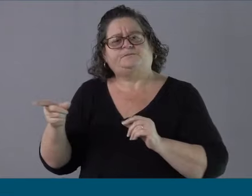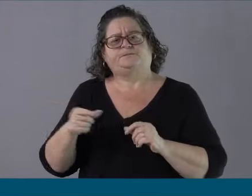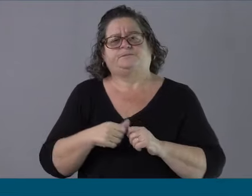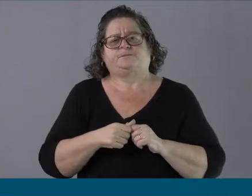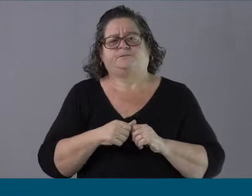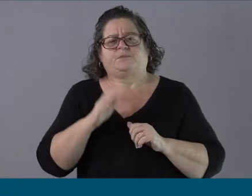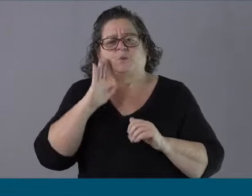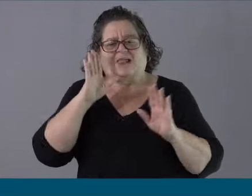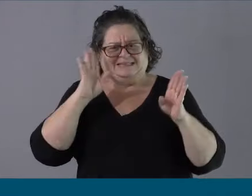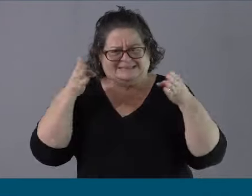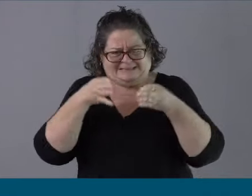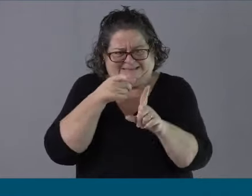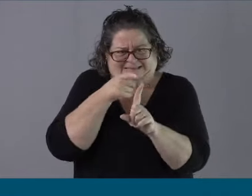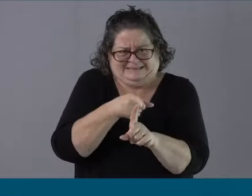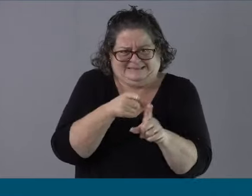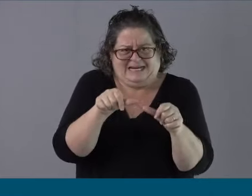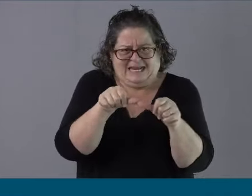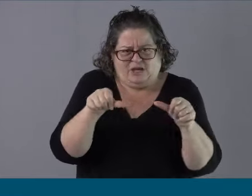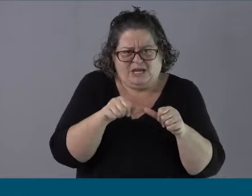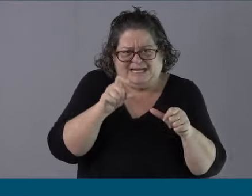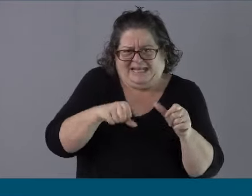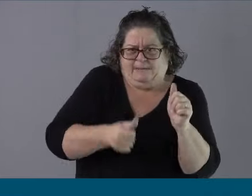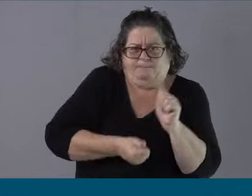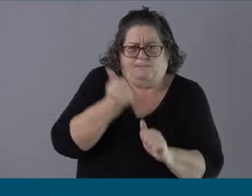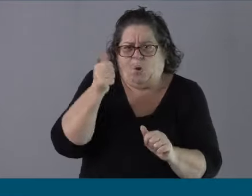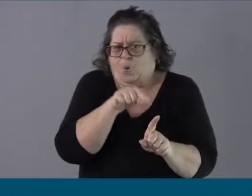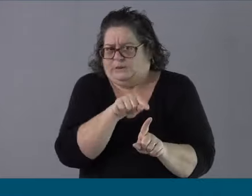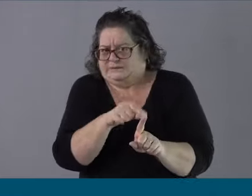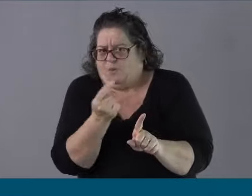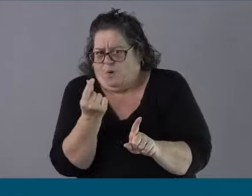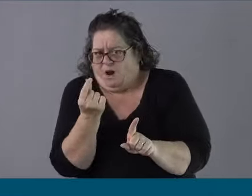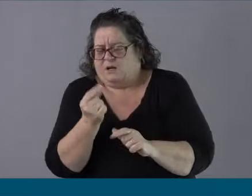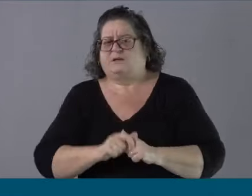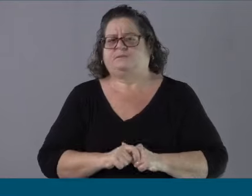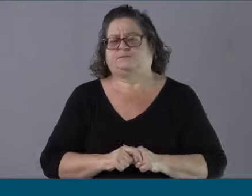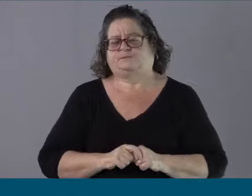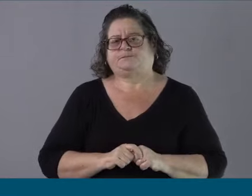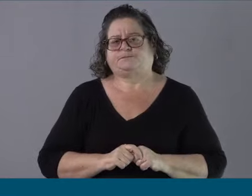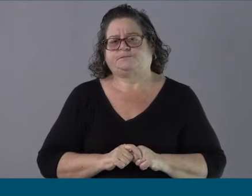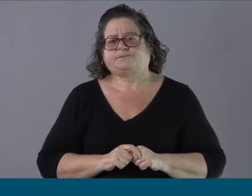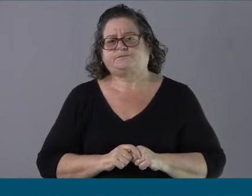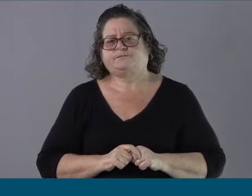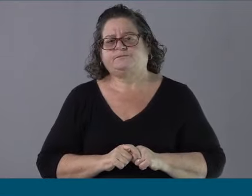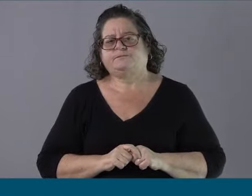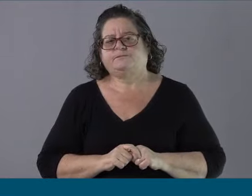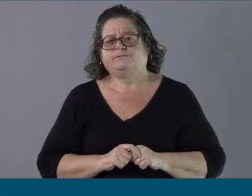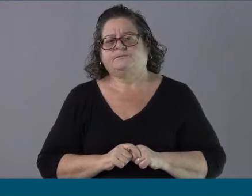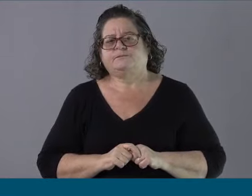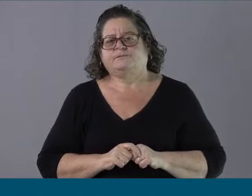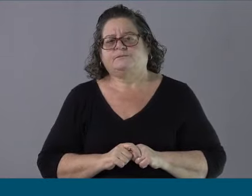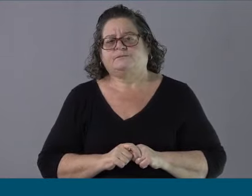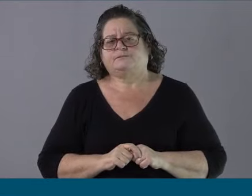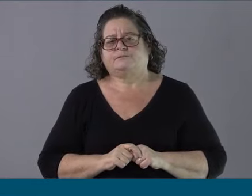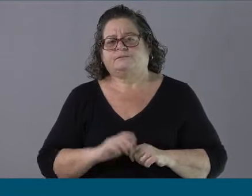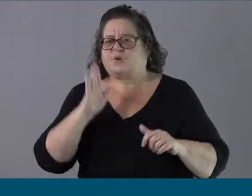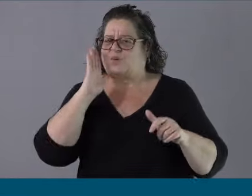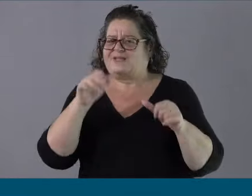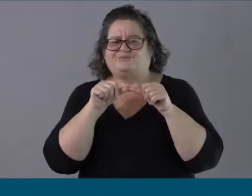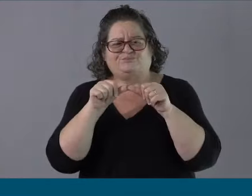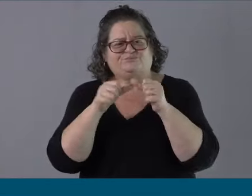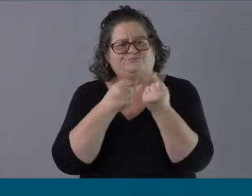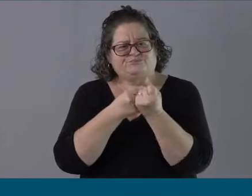need it most. We'll continue relief to county health officials and contact tracing to contain the spread, and we're going